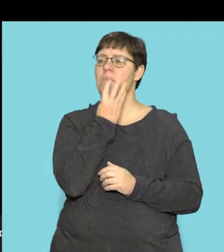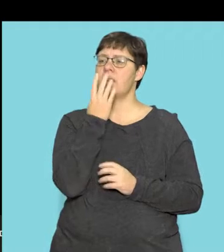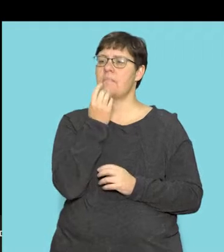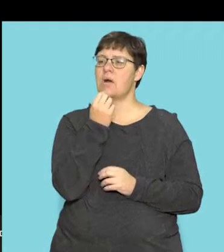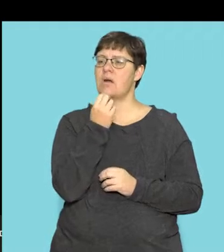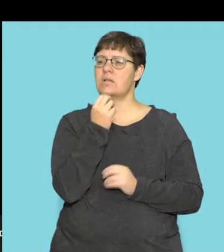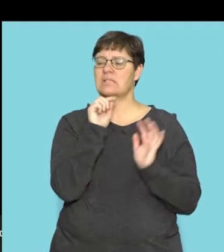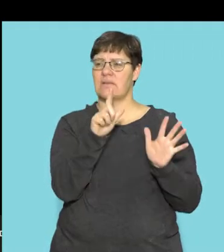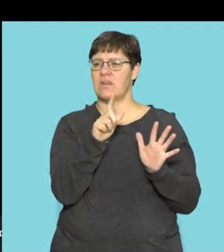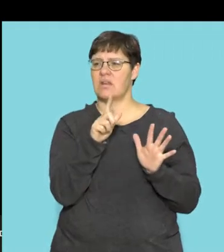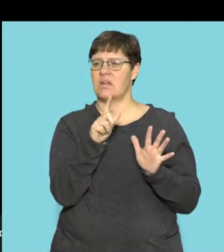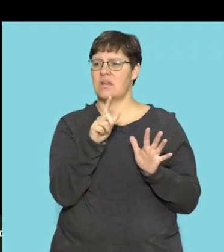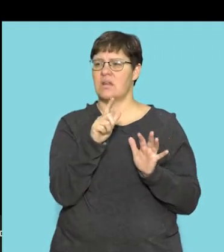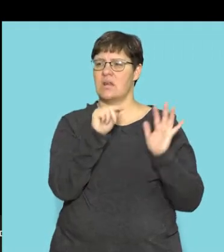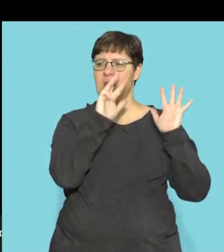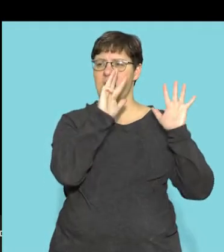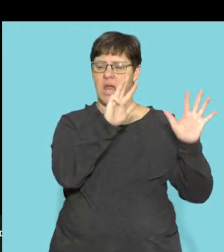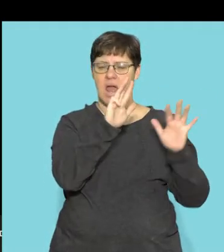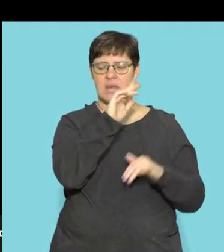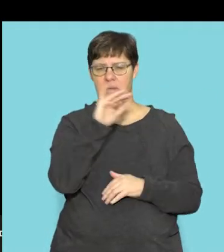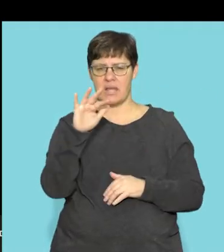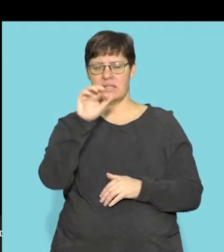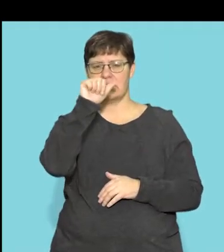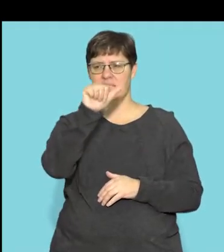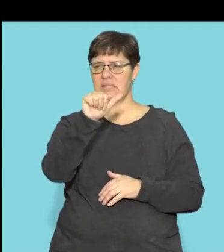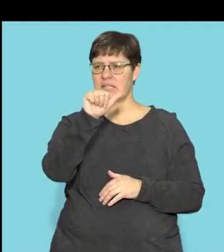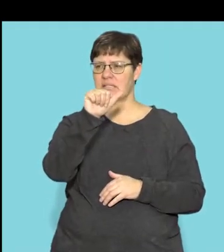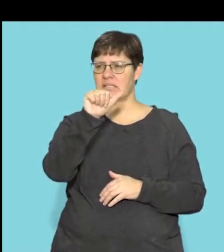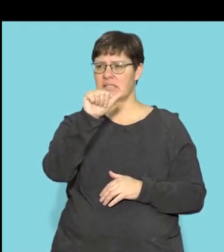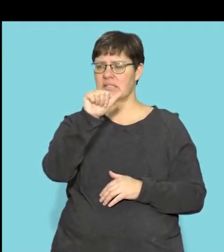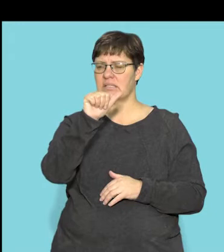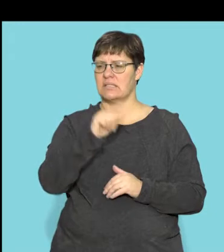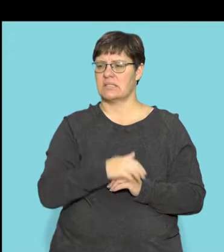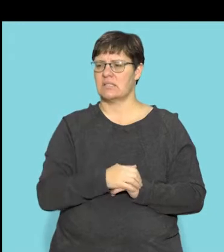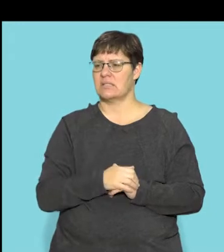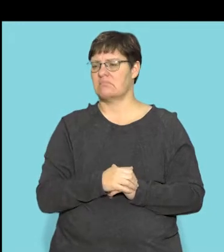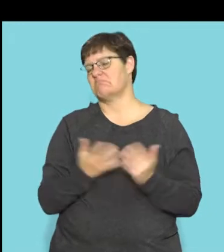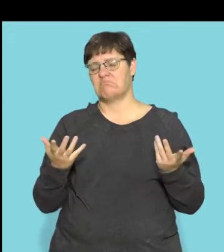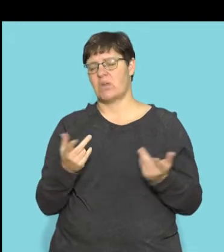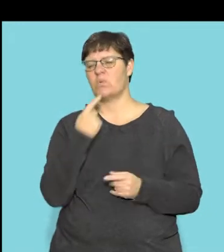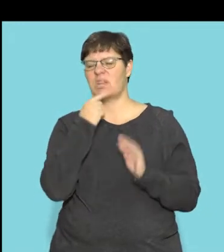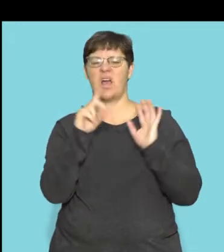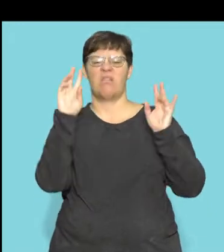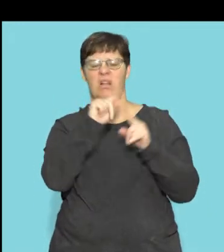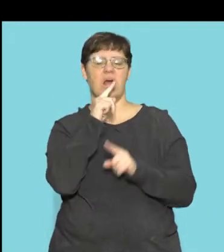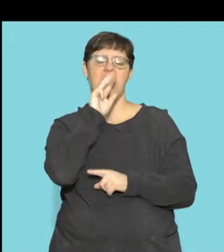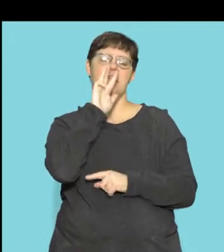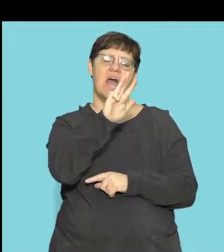them, so it's 9,600,000 and something. So I'm just gonna say this is